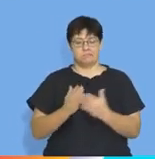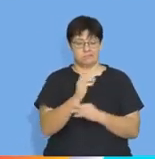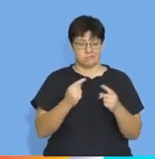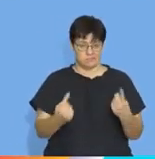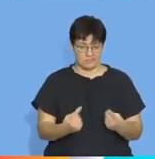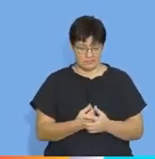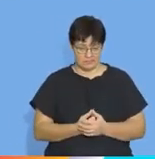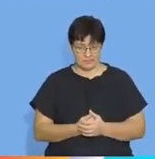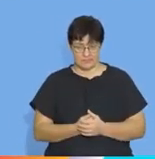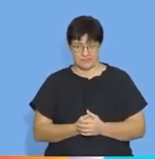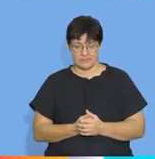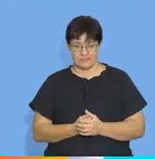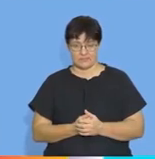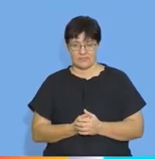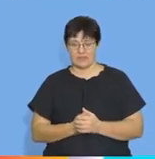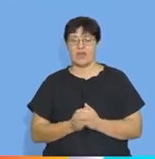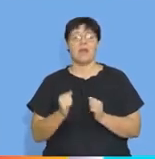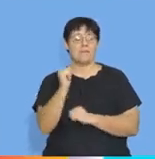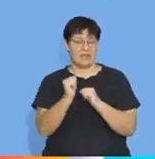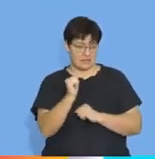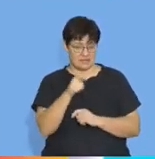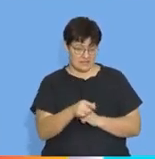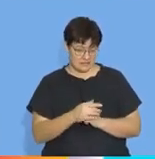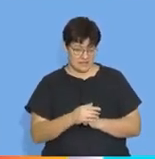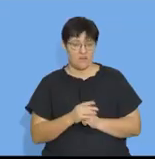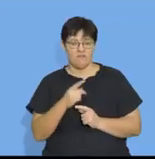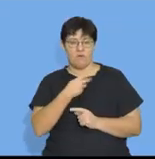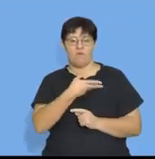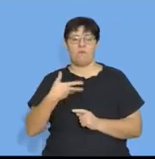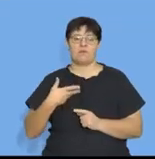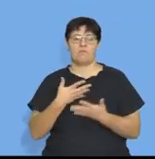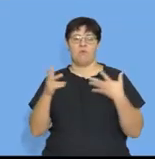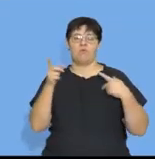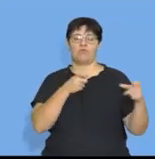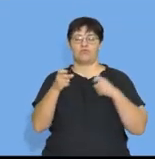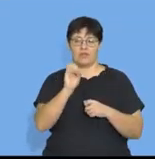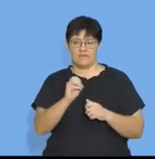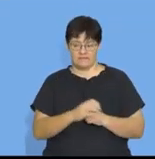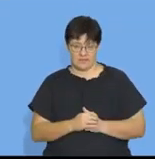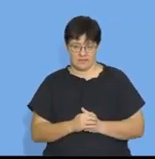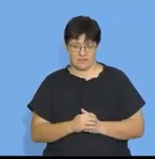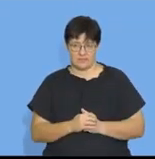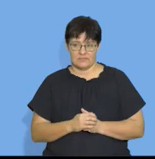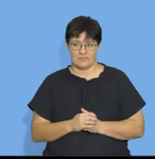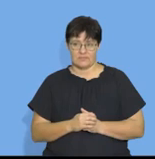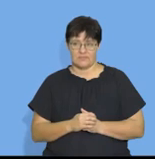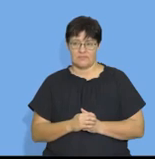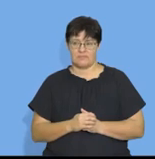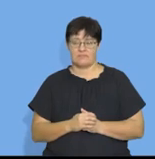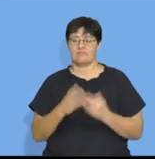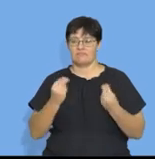sperms from entering. Again, it's a mechanism that allows for the female to have more control of this